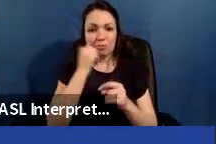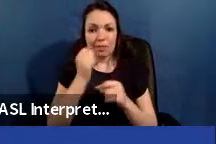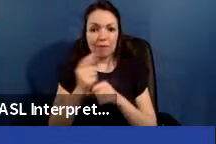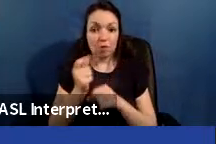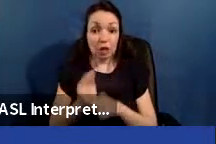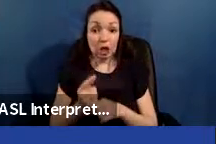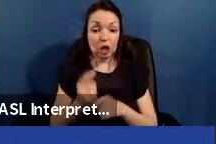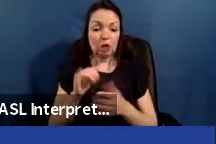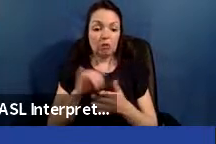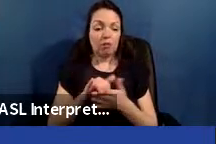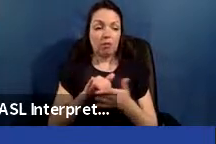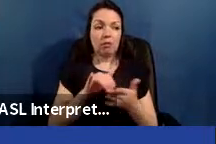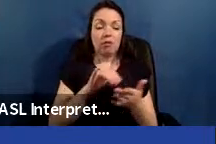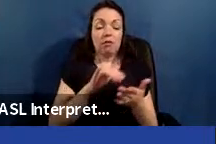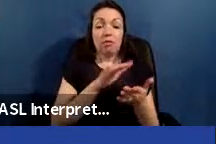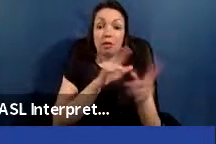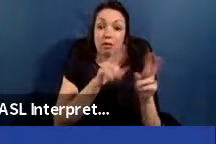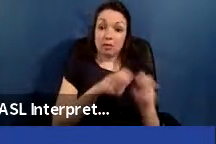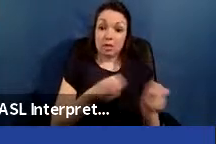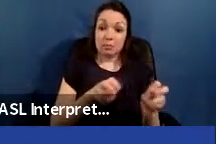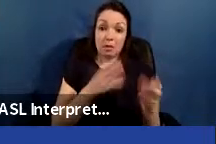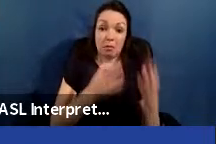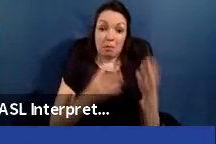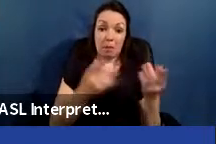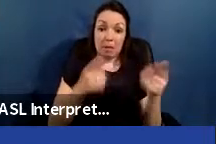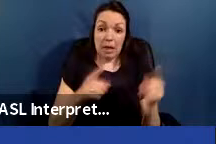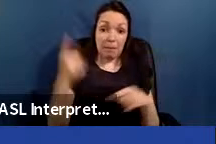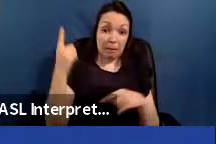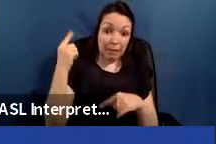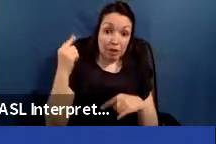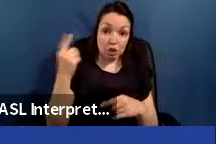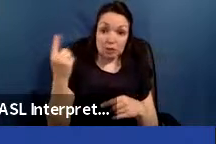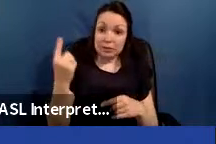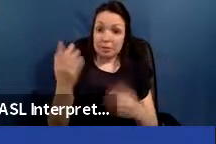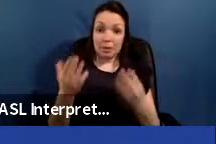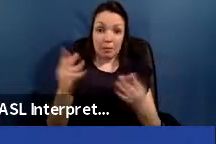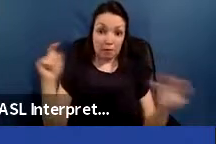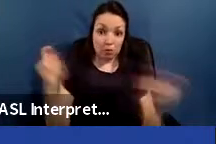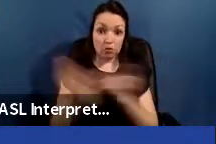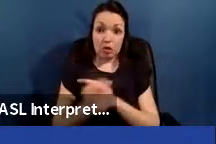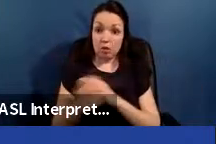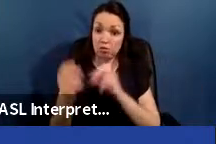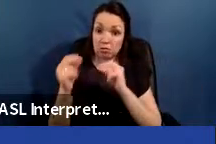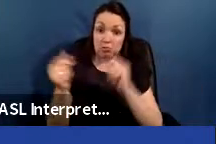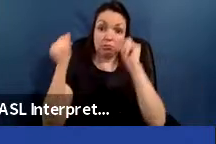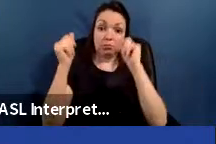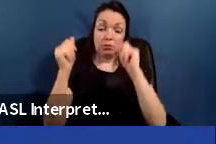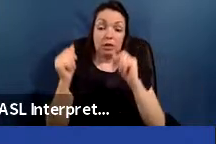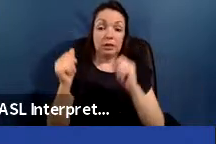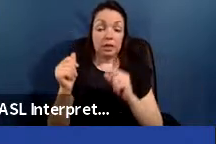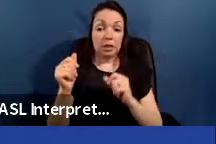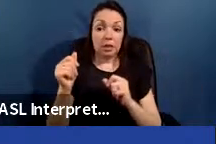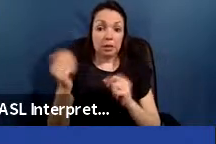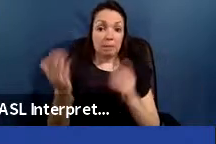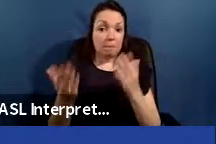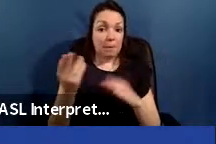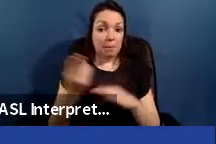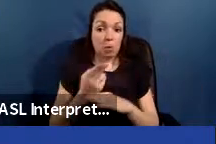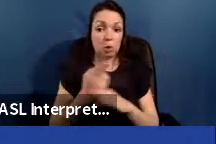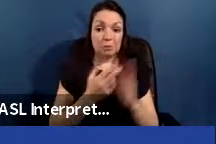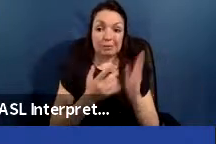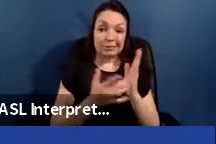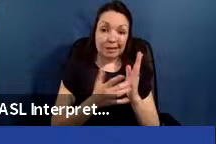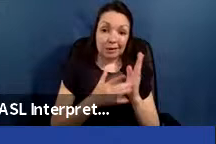a 2-year period. And so something could have changed dramatically. So there are cases where we use technical reports, boots